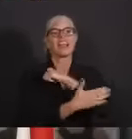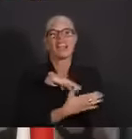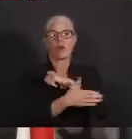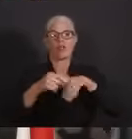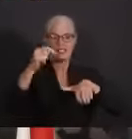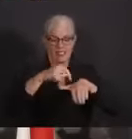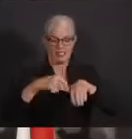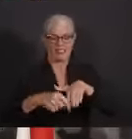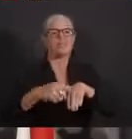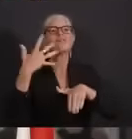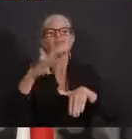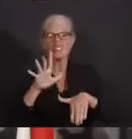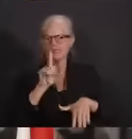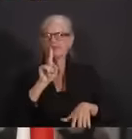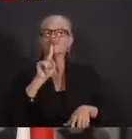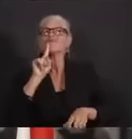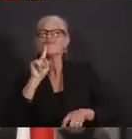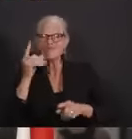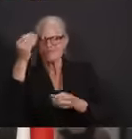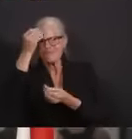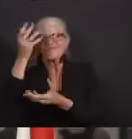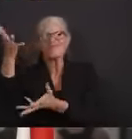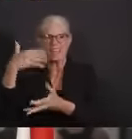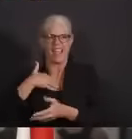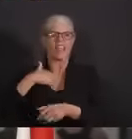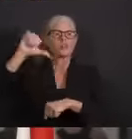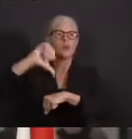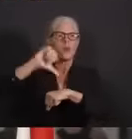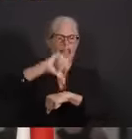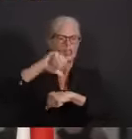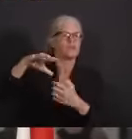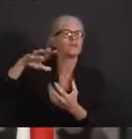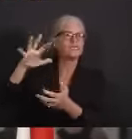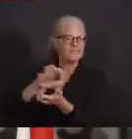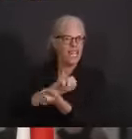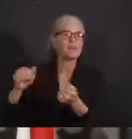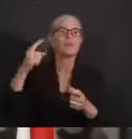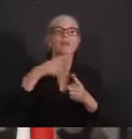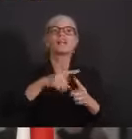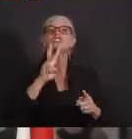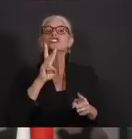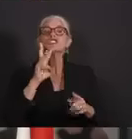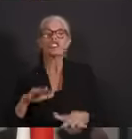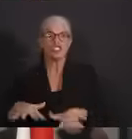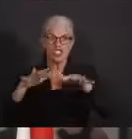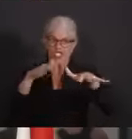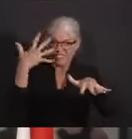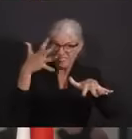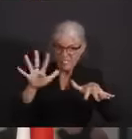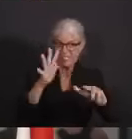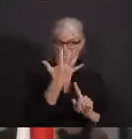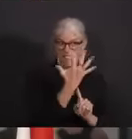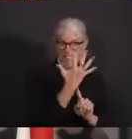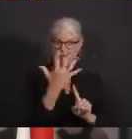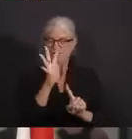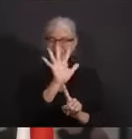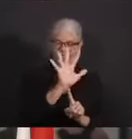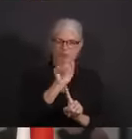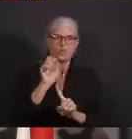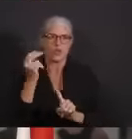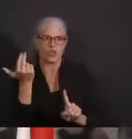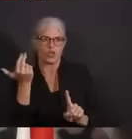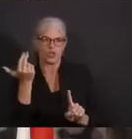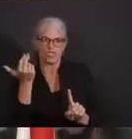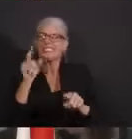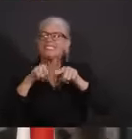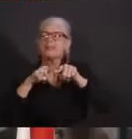Peak storm surge is predicted to be between 5 and 13 feet, depending on where you are on the Gulf Coast of